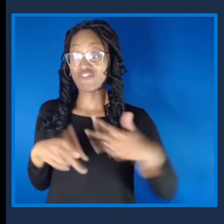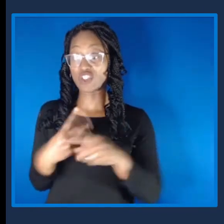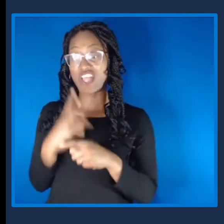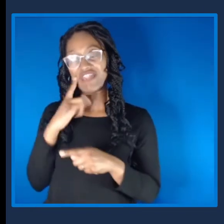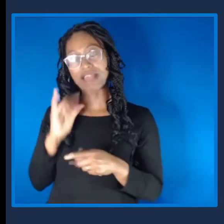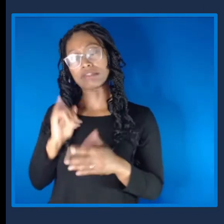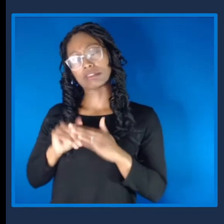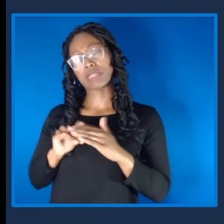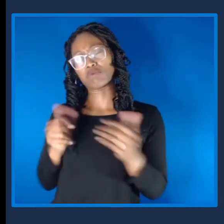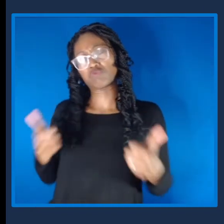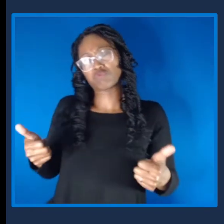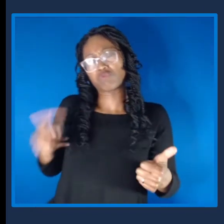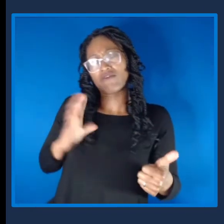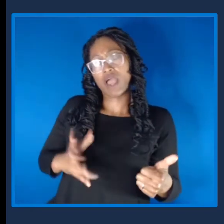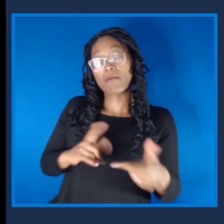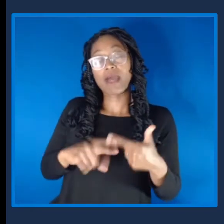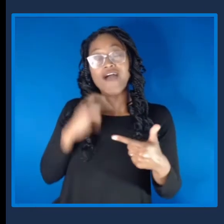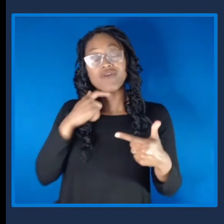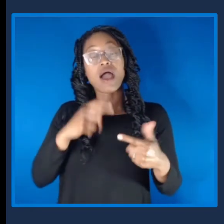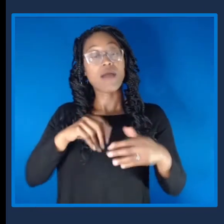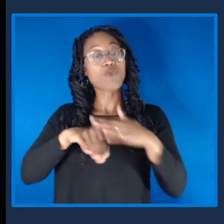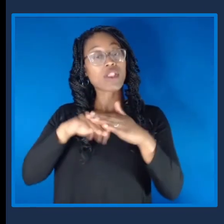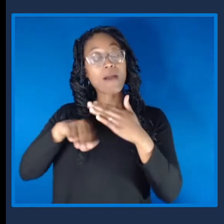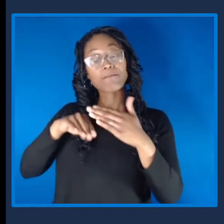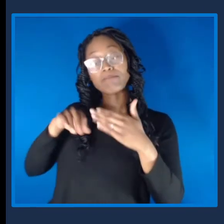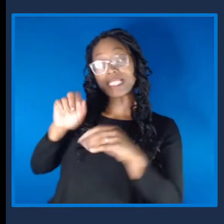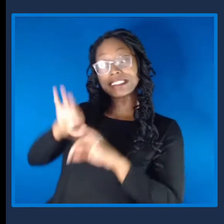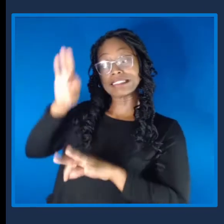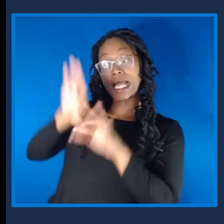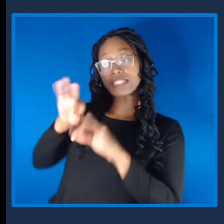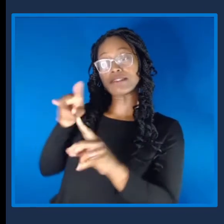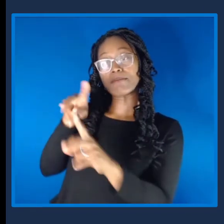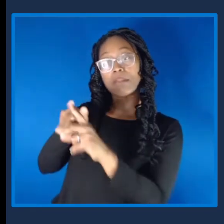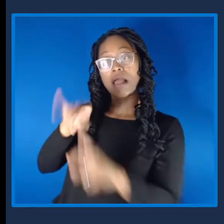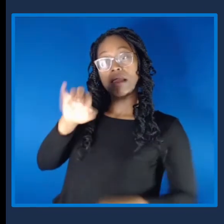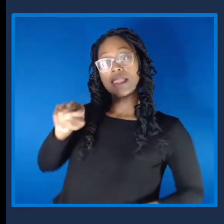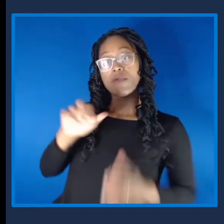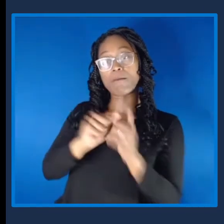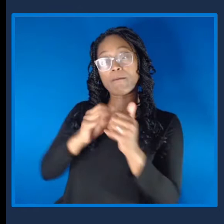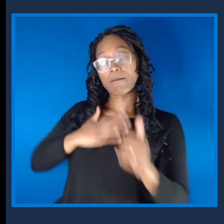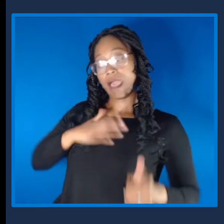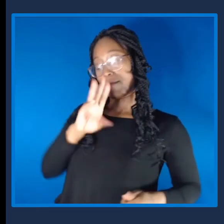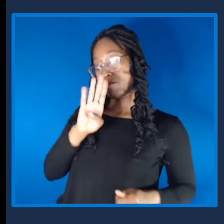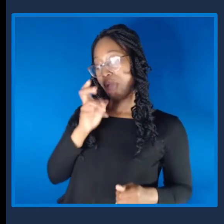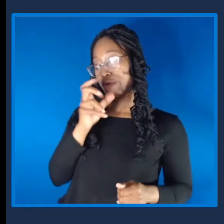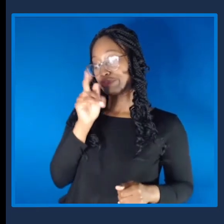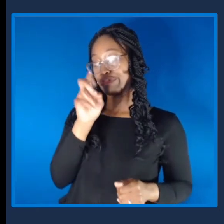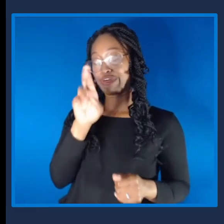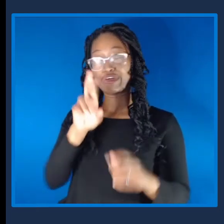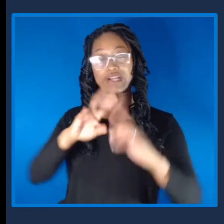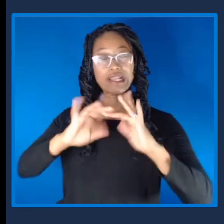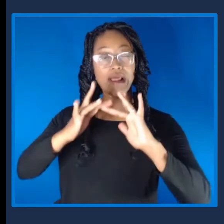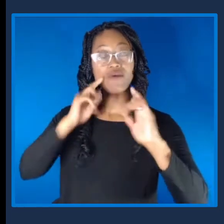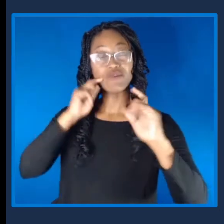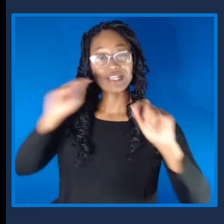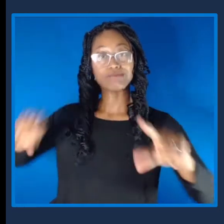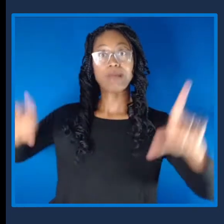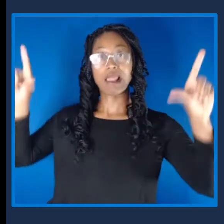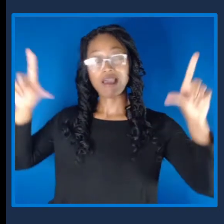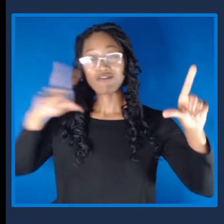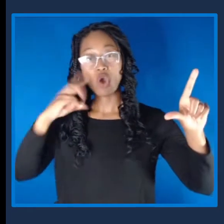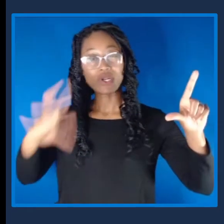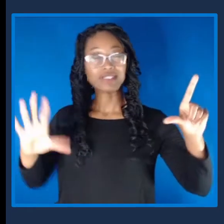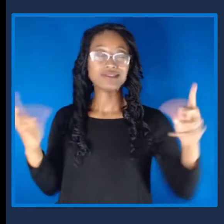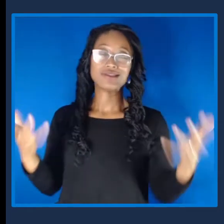Insights. It's a plugin in my browser. You can expand it, and I've already done the automated